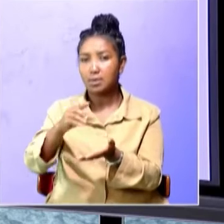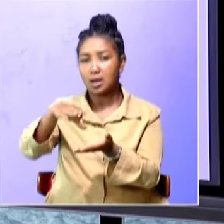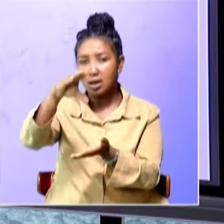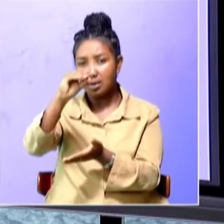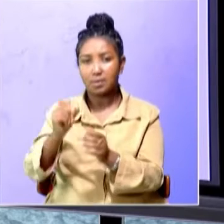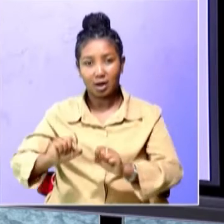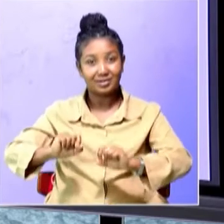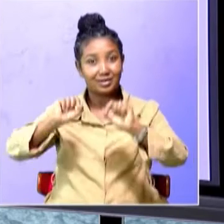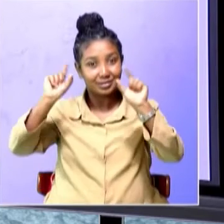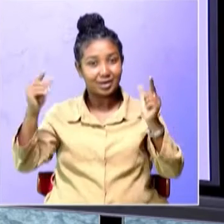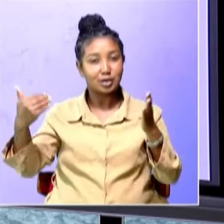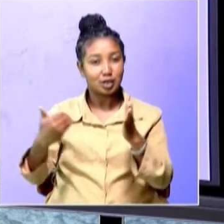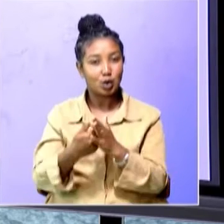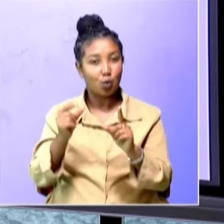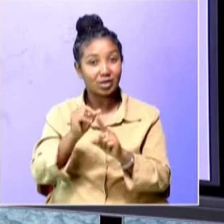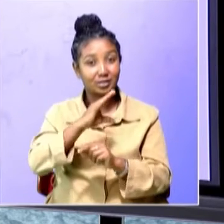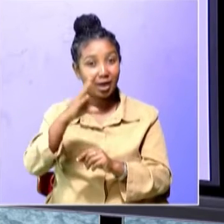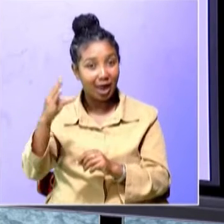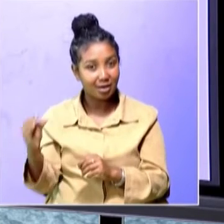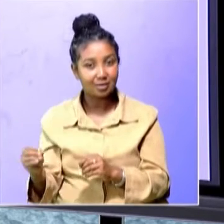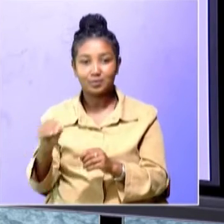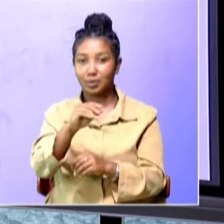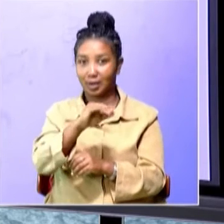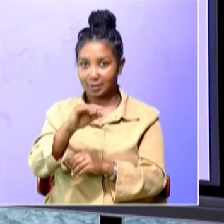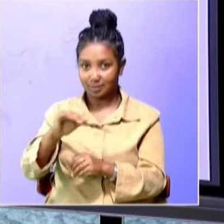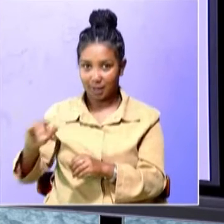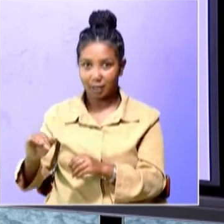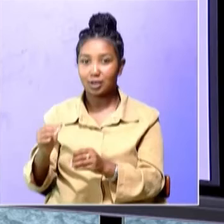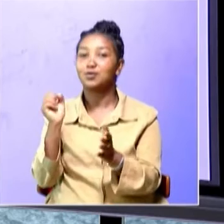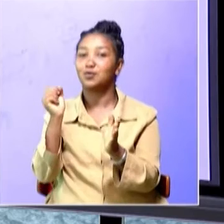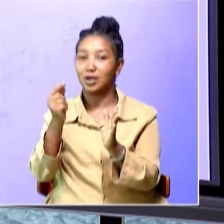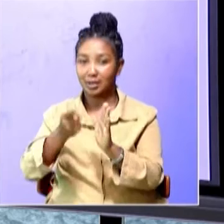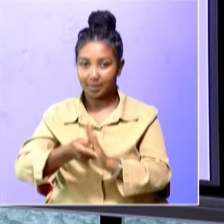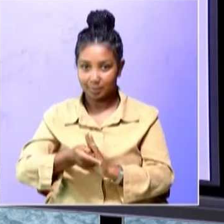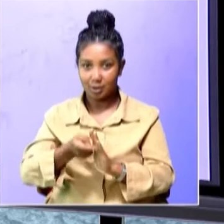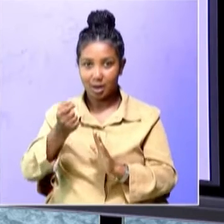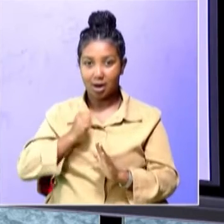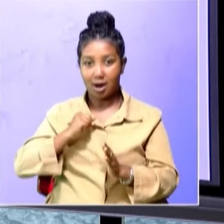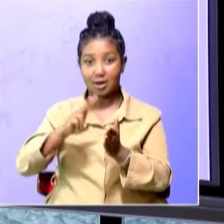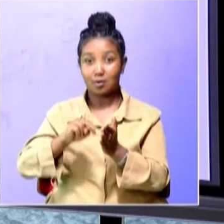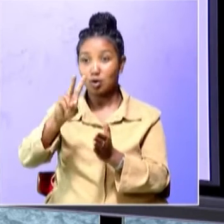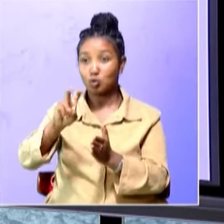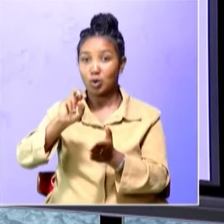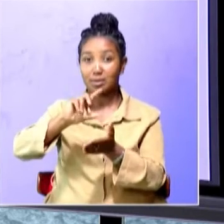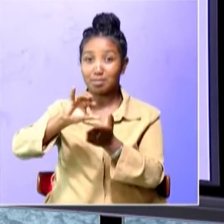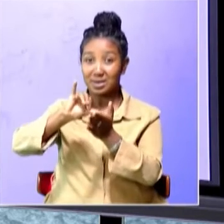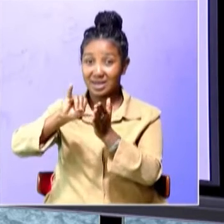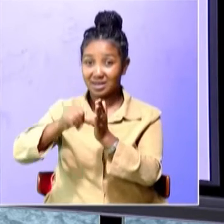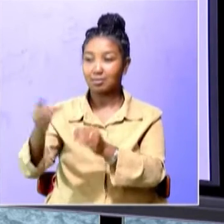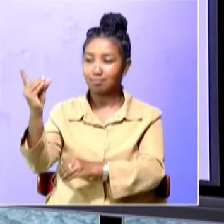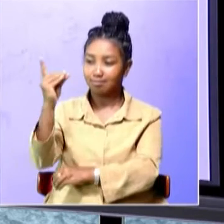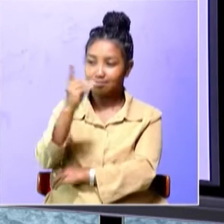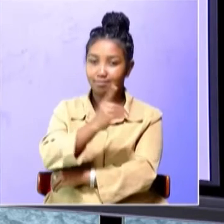and understand new words and spelling. For example, I read for 20 minutes